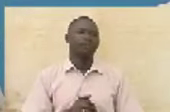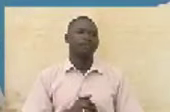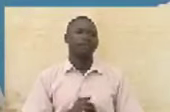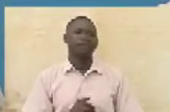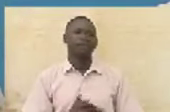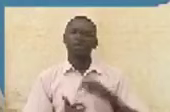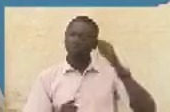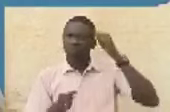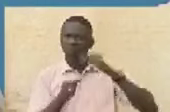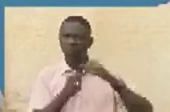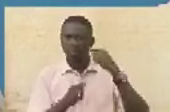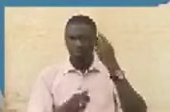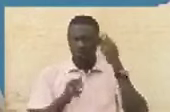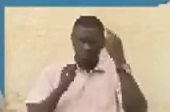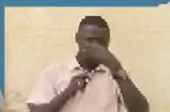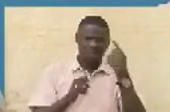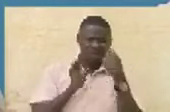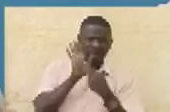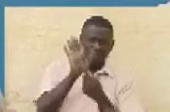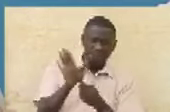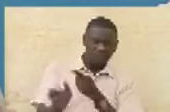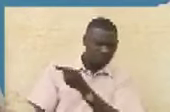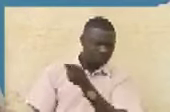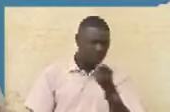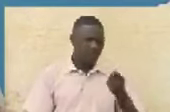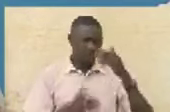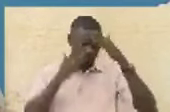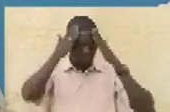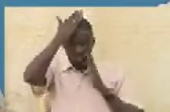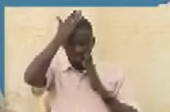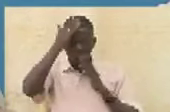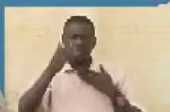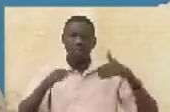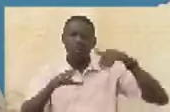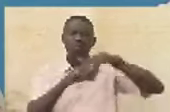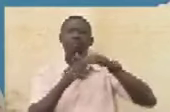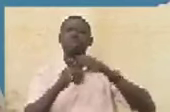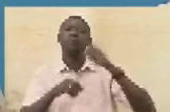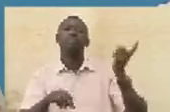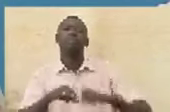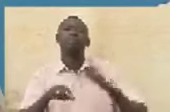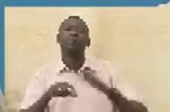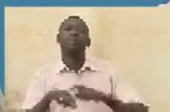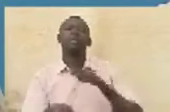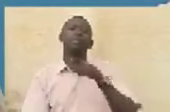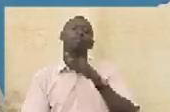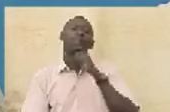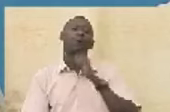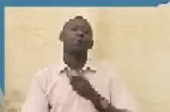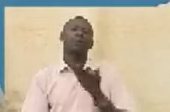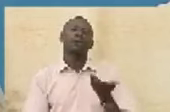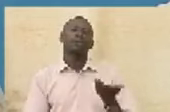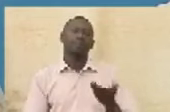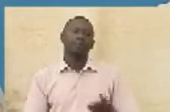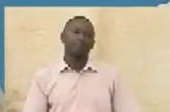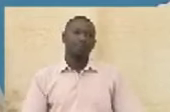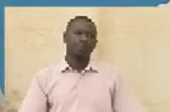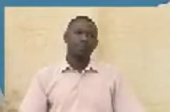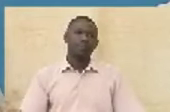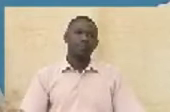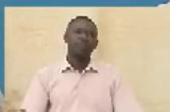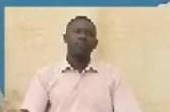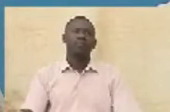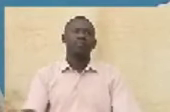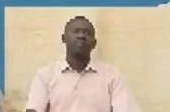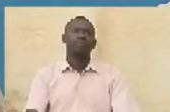any of these soldiers that were involved in beating this man? Hakilo samudano fo esi soudero fanan keno le ban ni soudero me yalon ko